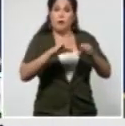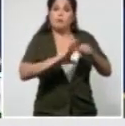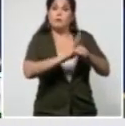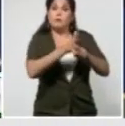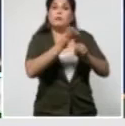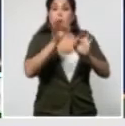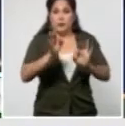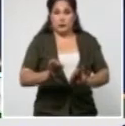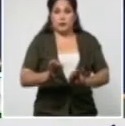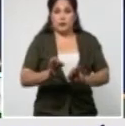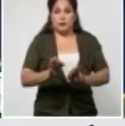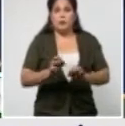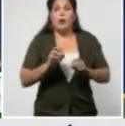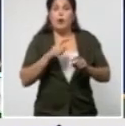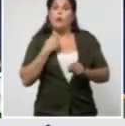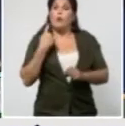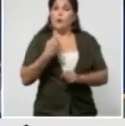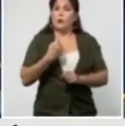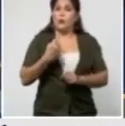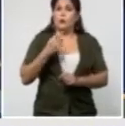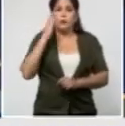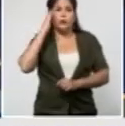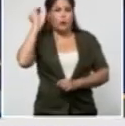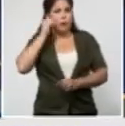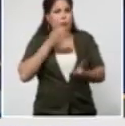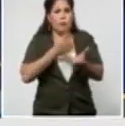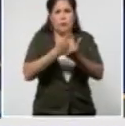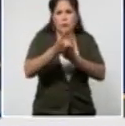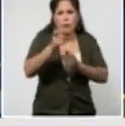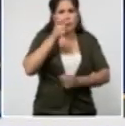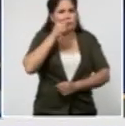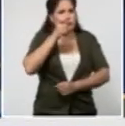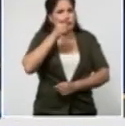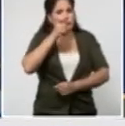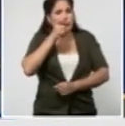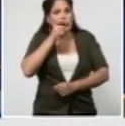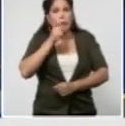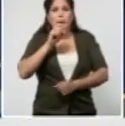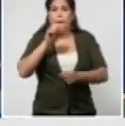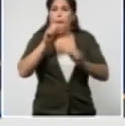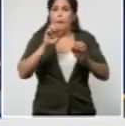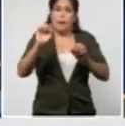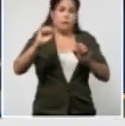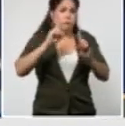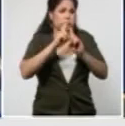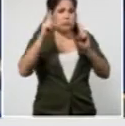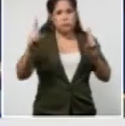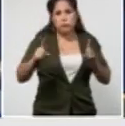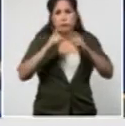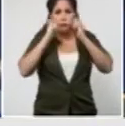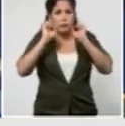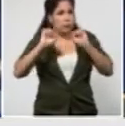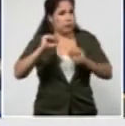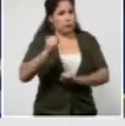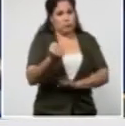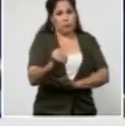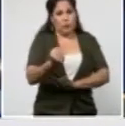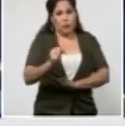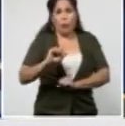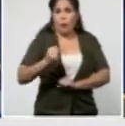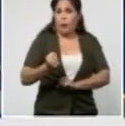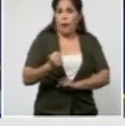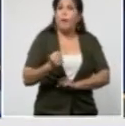cases. This allows us to consolidate even further